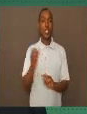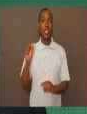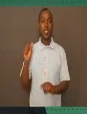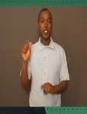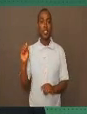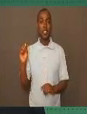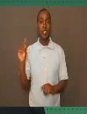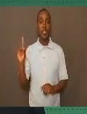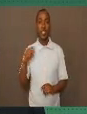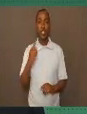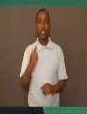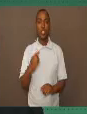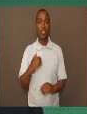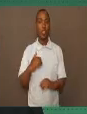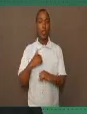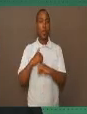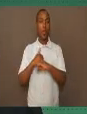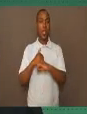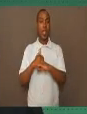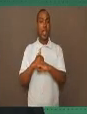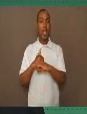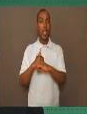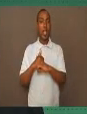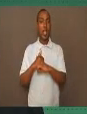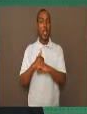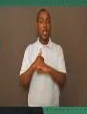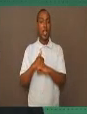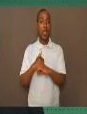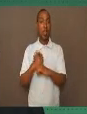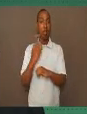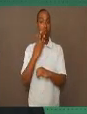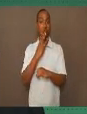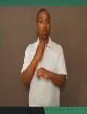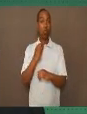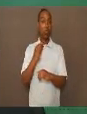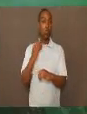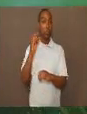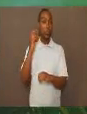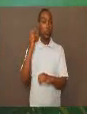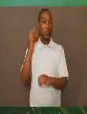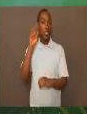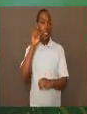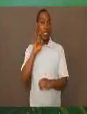is by prevention through safe sexual habits.